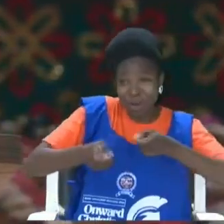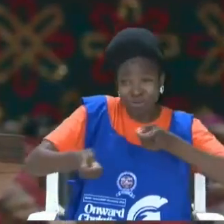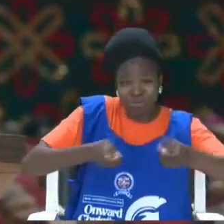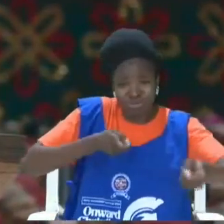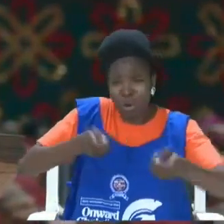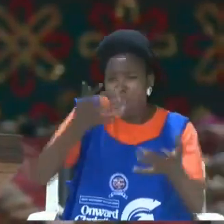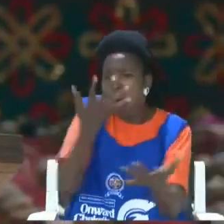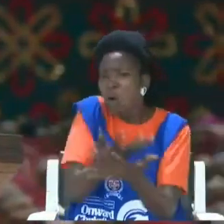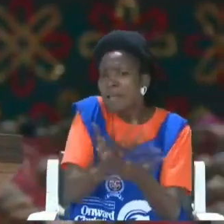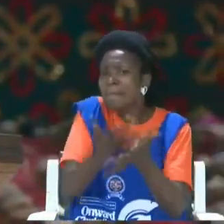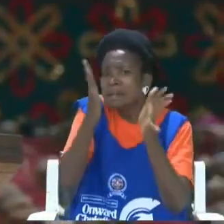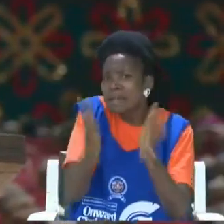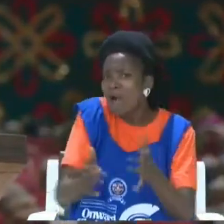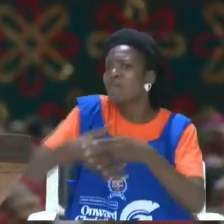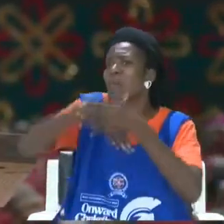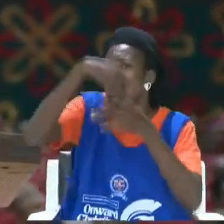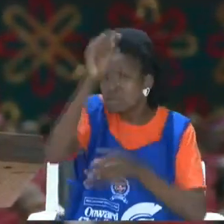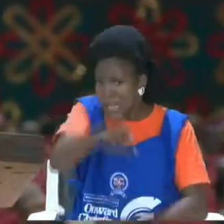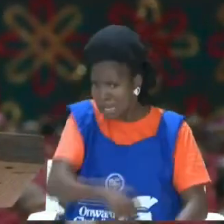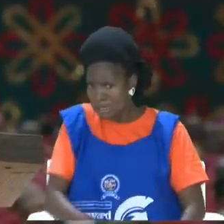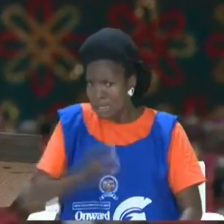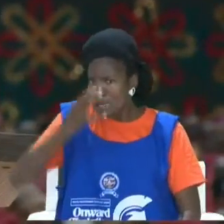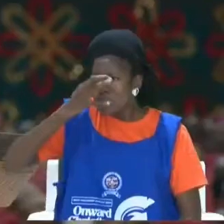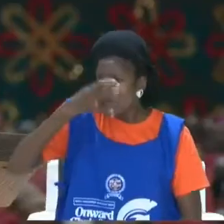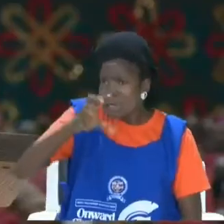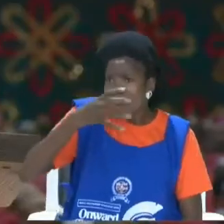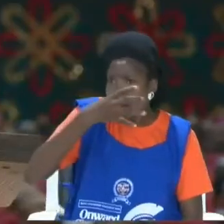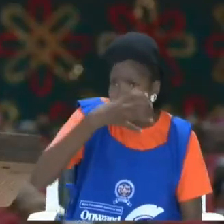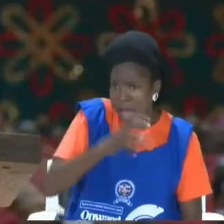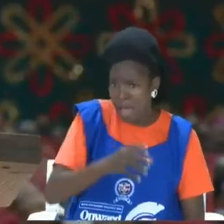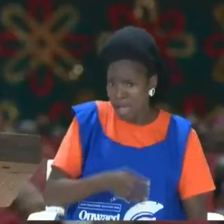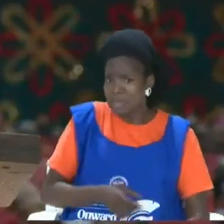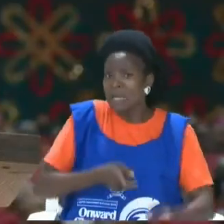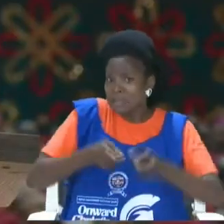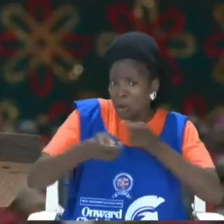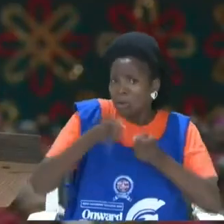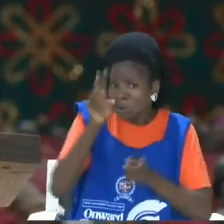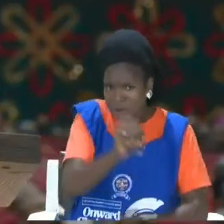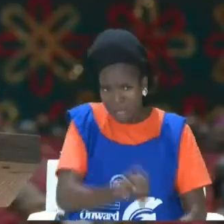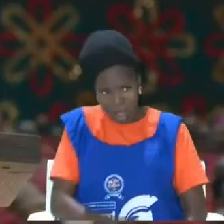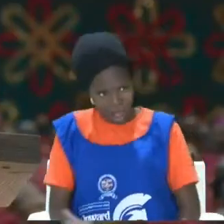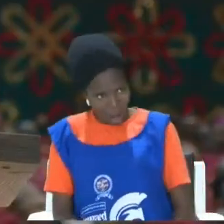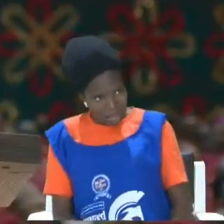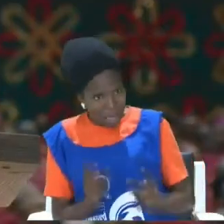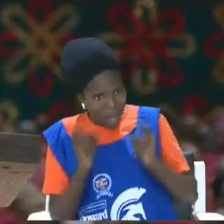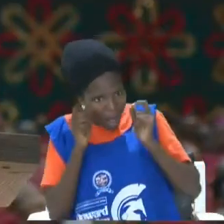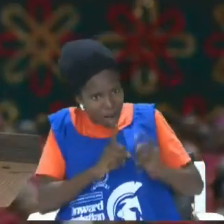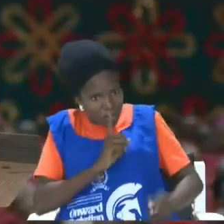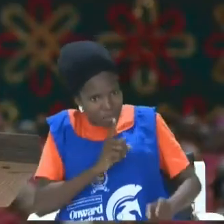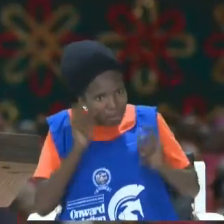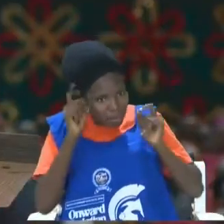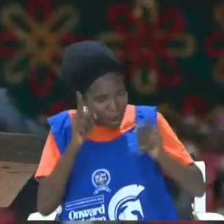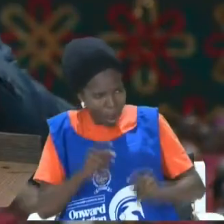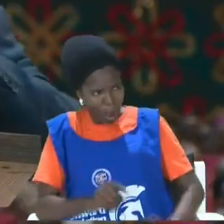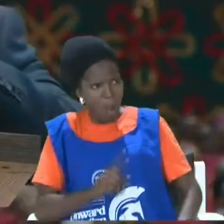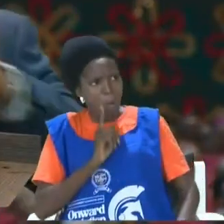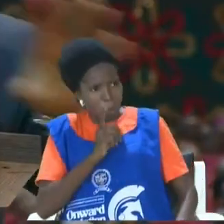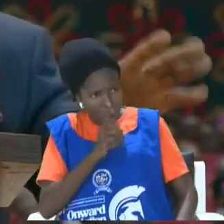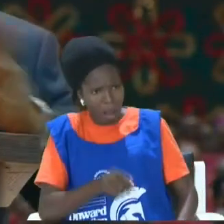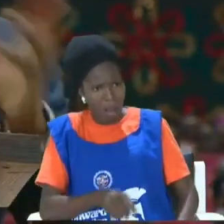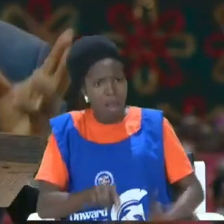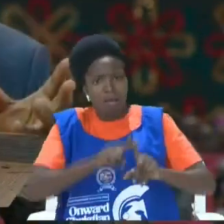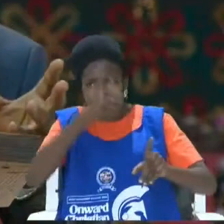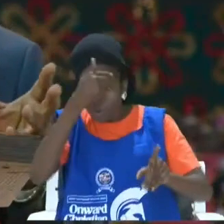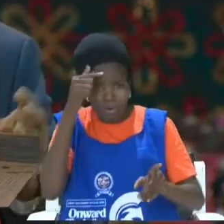criminal gangs from outside the prison. I say, wow, that was great. He said,